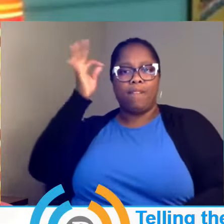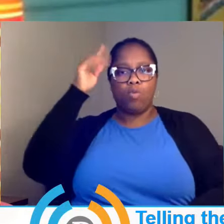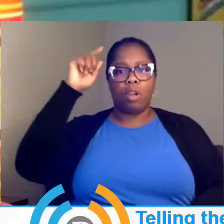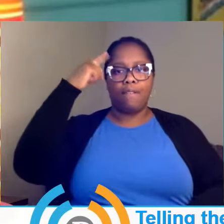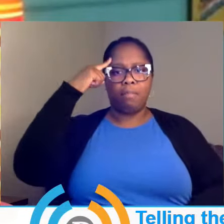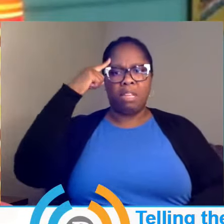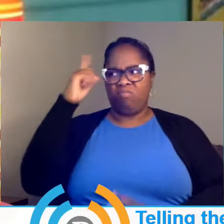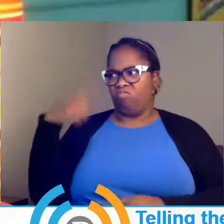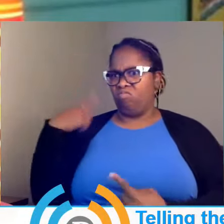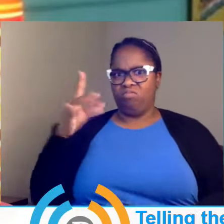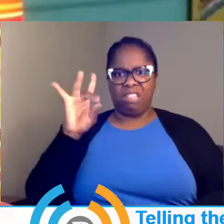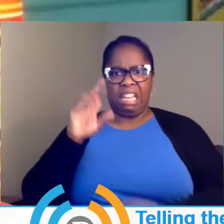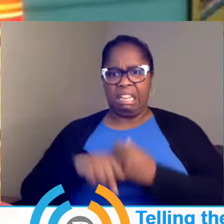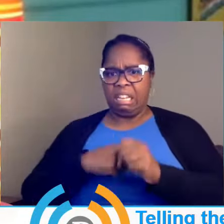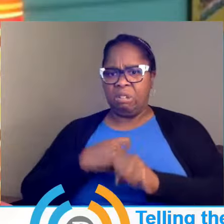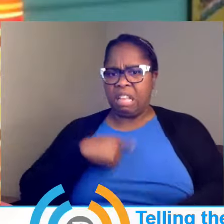now.